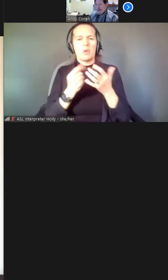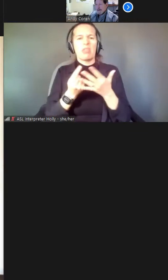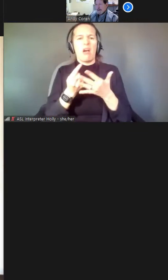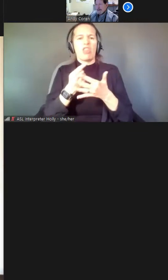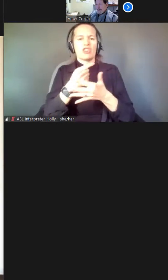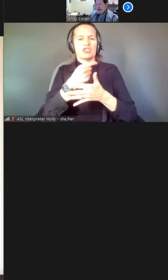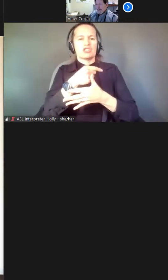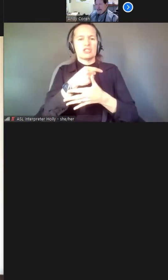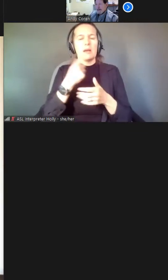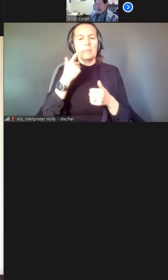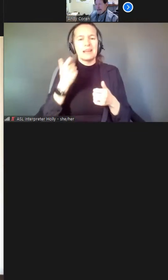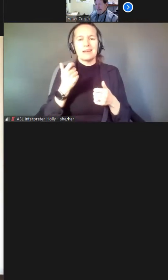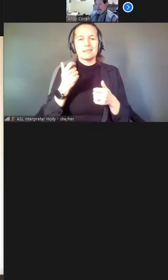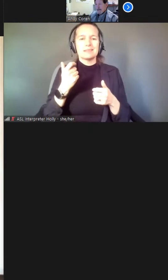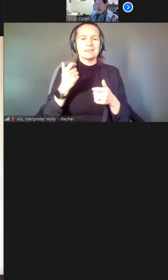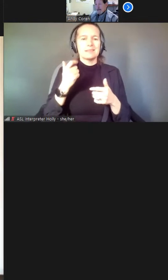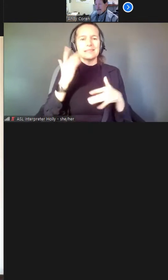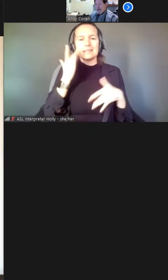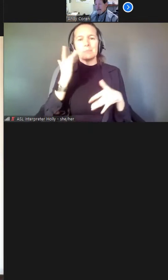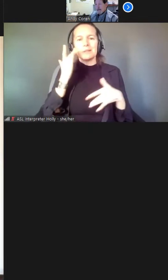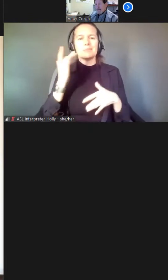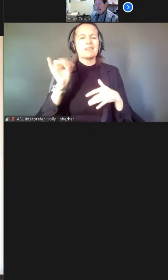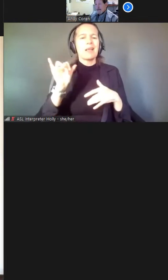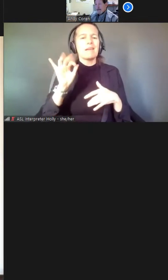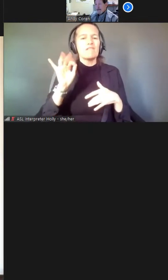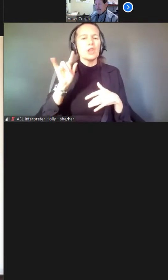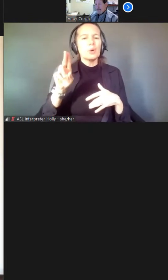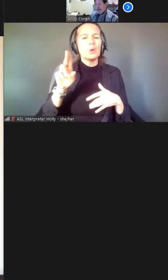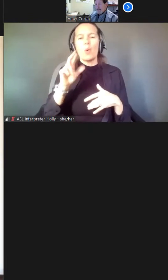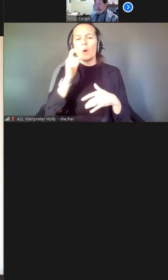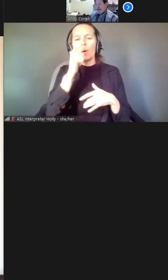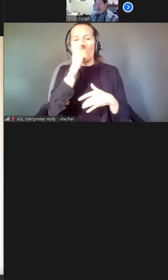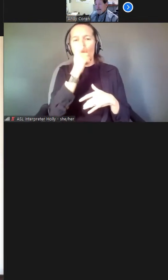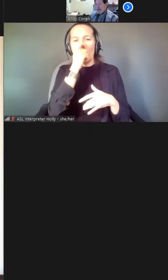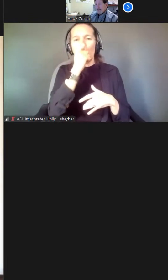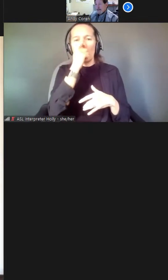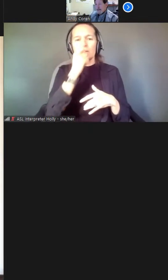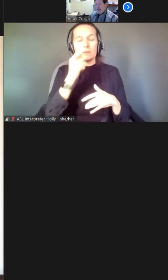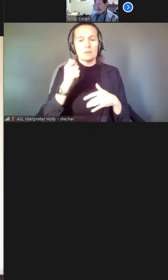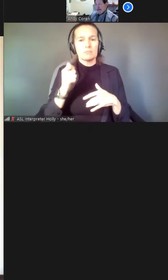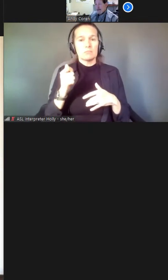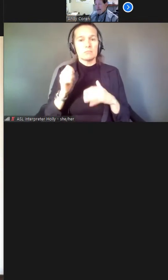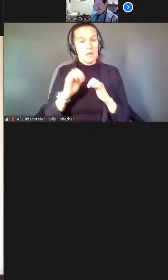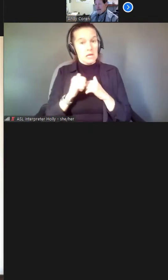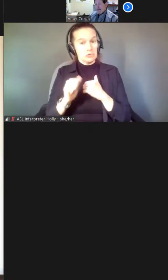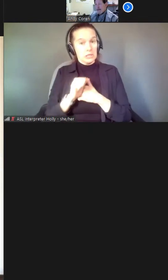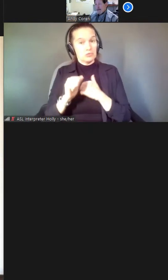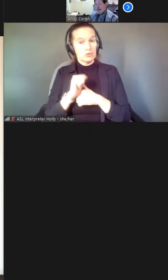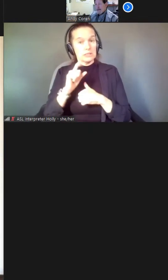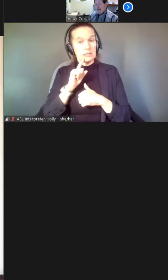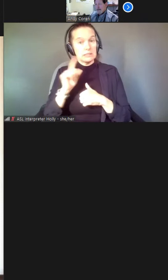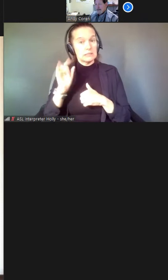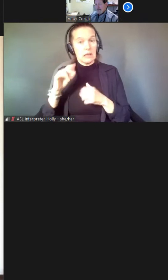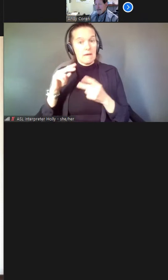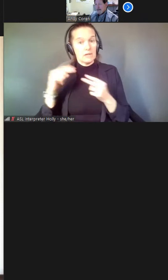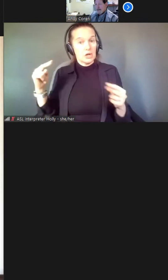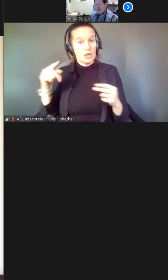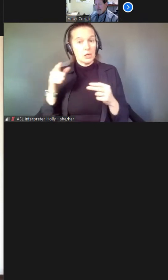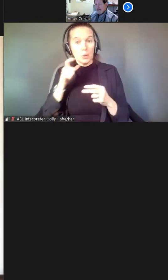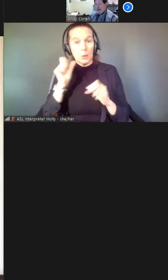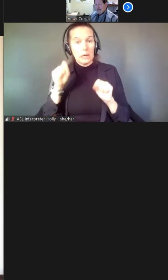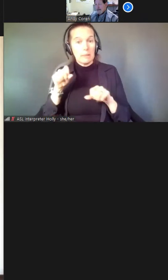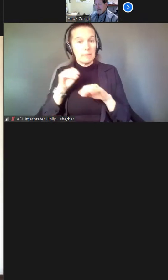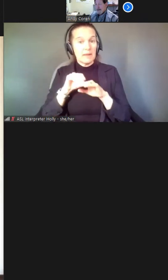the symptoms are similar to the flu or the cold. How dangerous is this variant and who can be affected